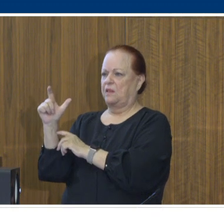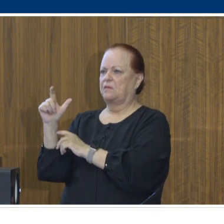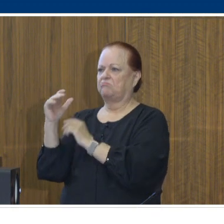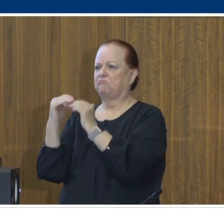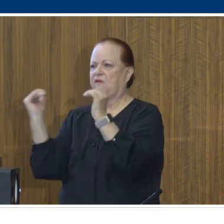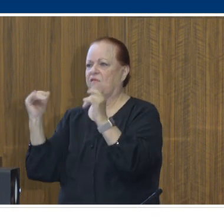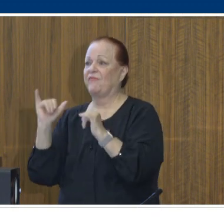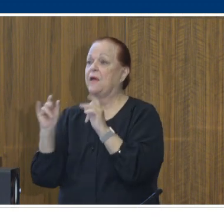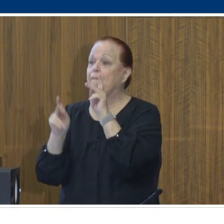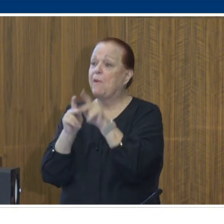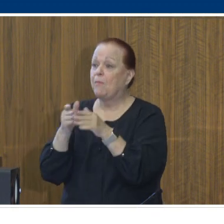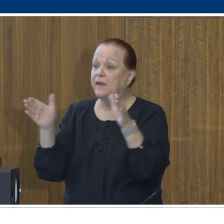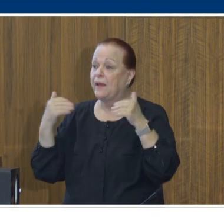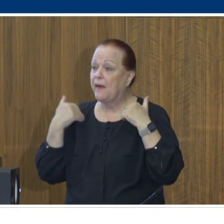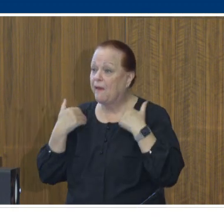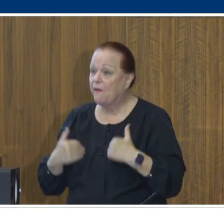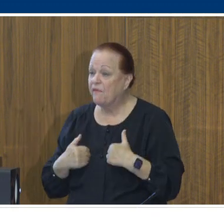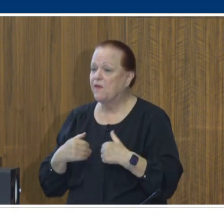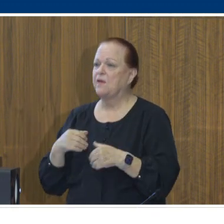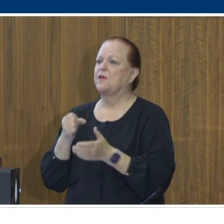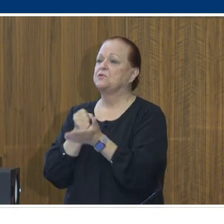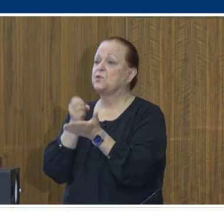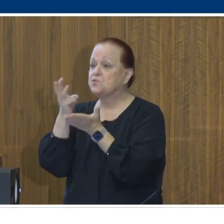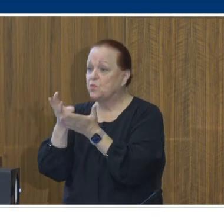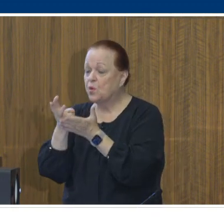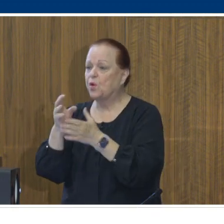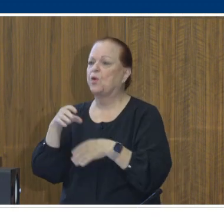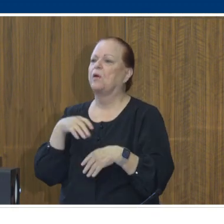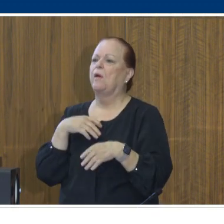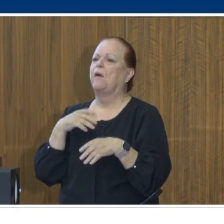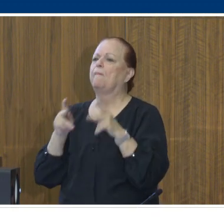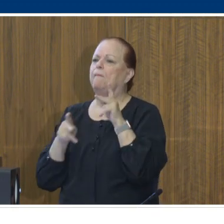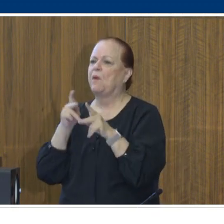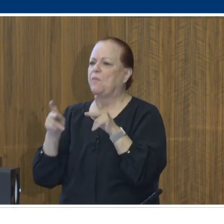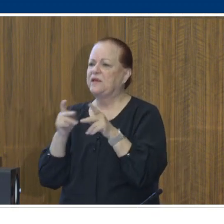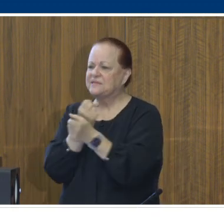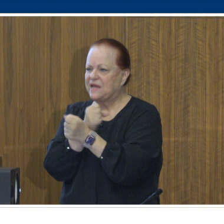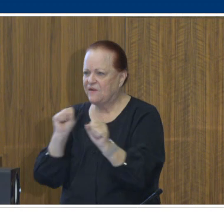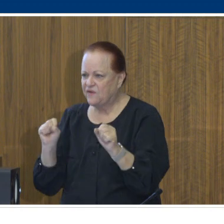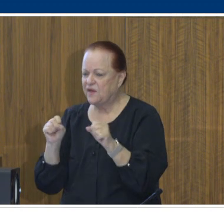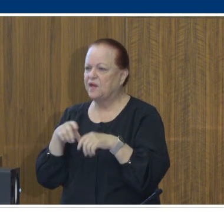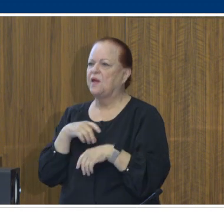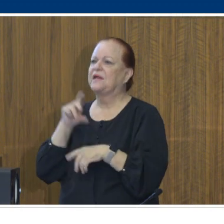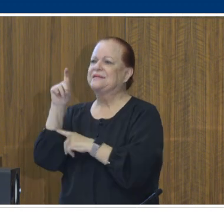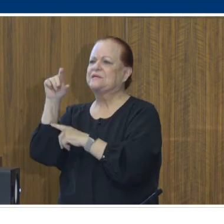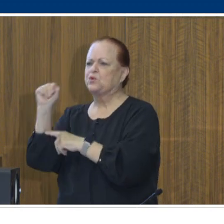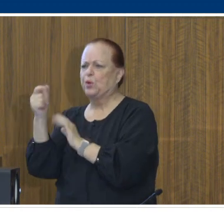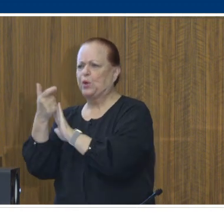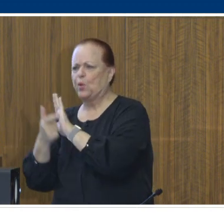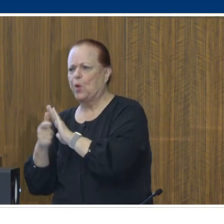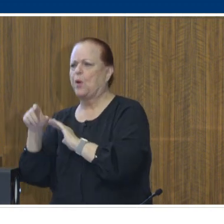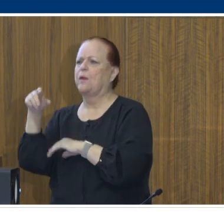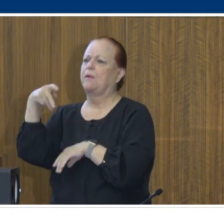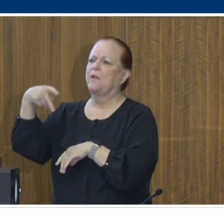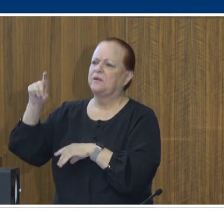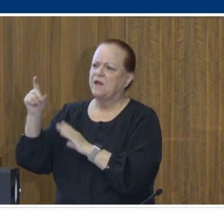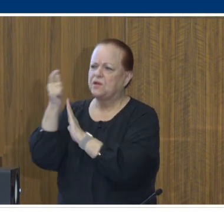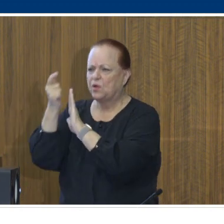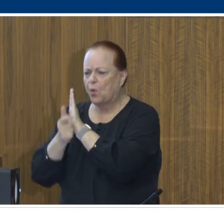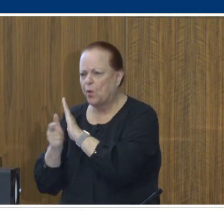public health and social services, public safety, such as the sheriff, district attorney, or public defender, or